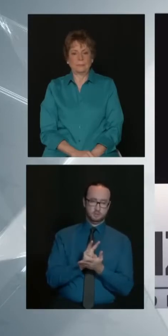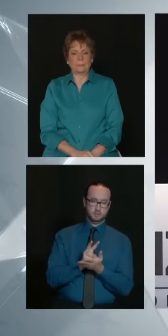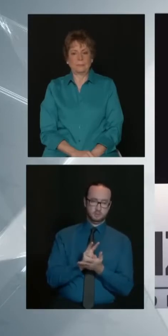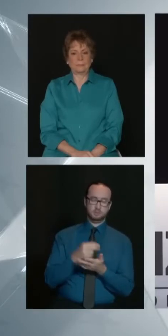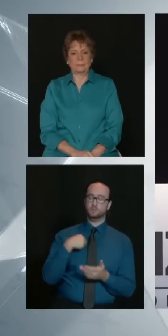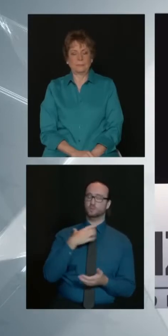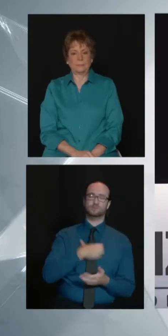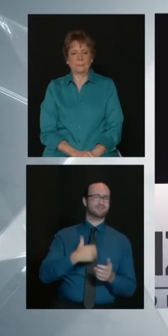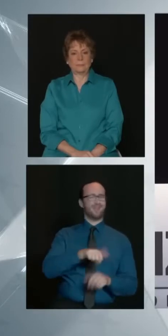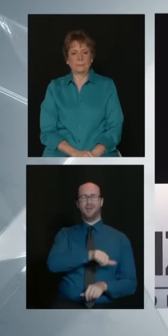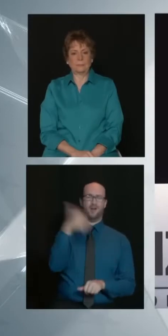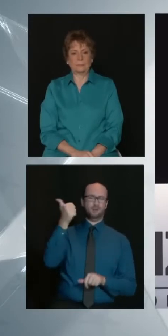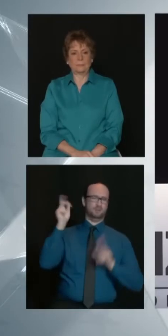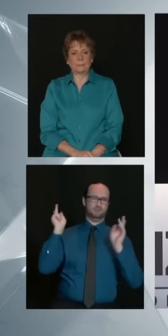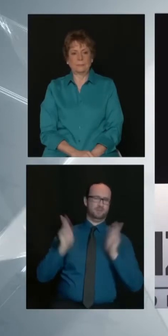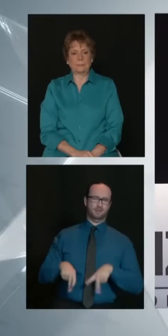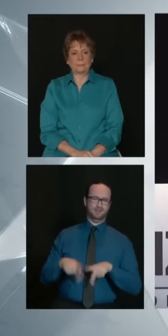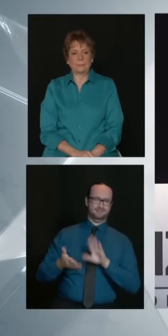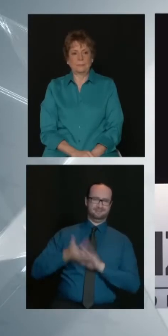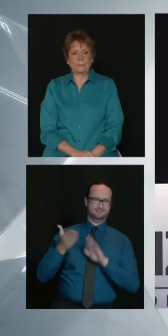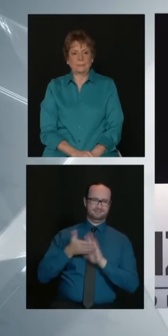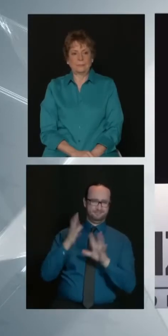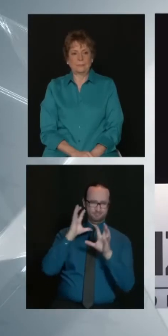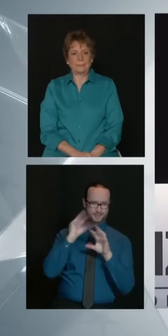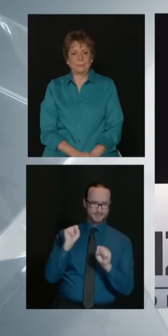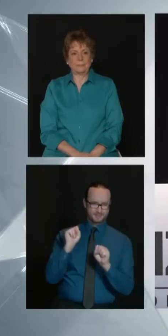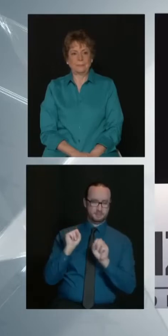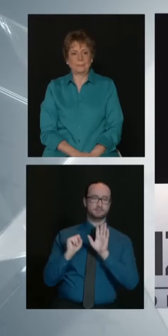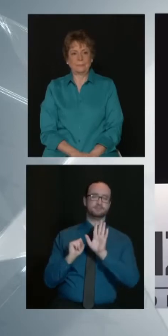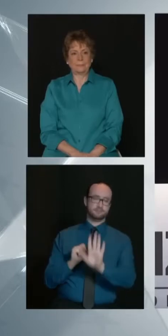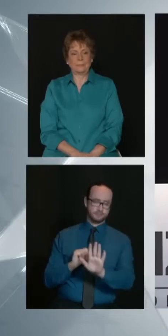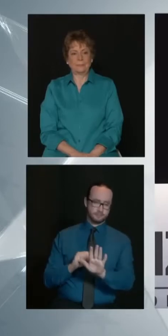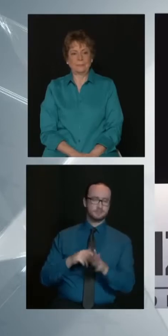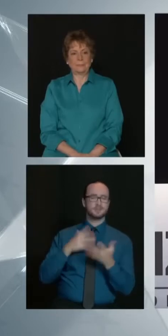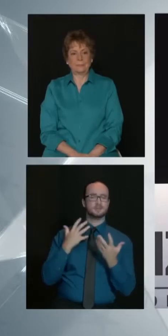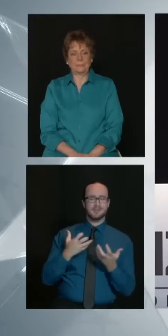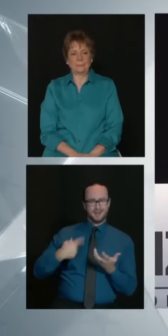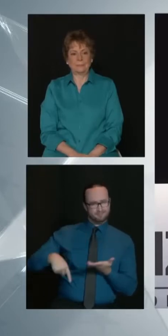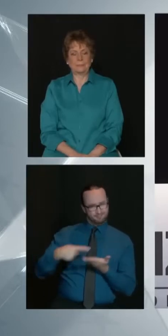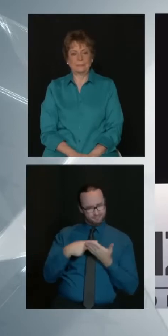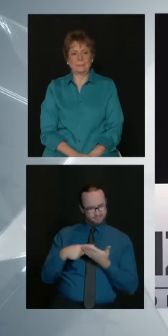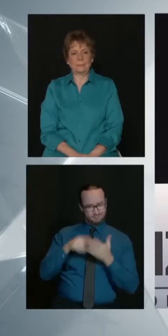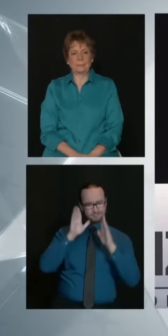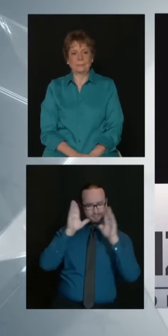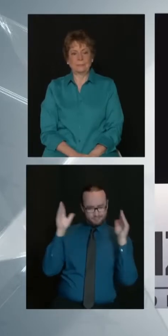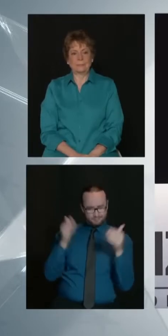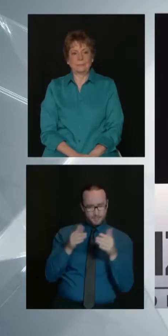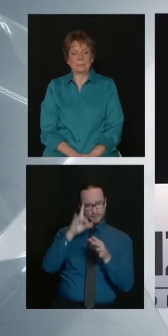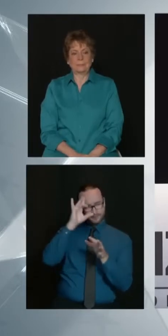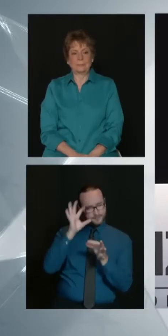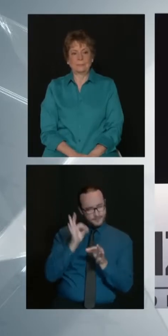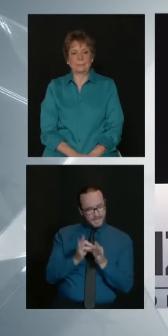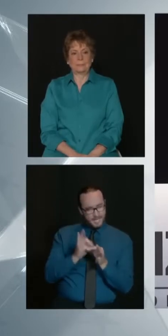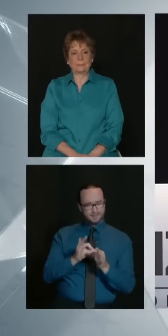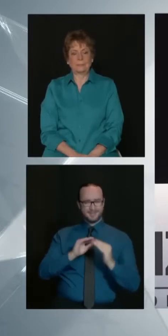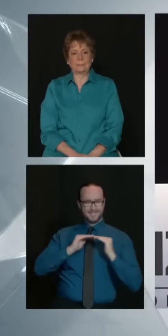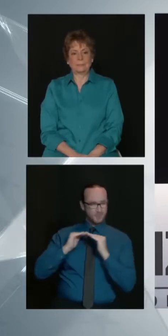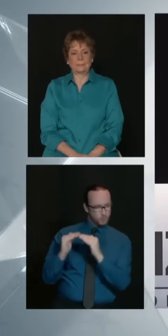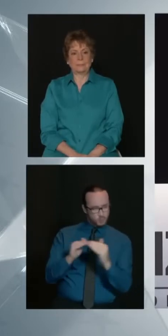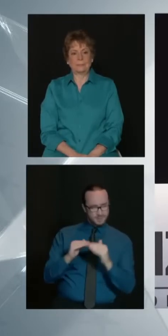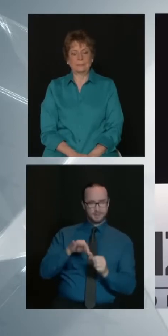one. All people of good faith want a free, fair, accurate, open election. And we all